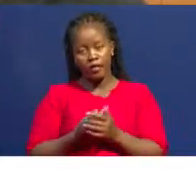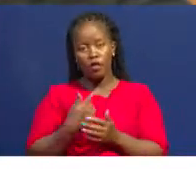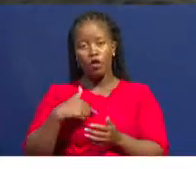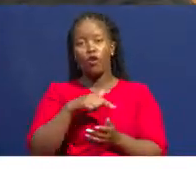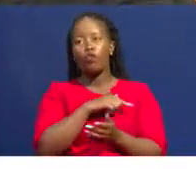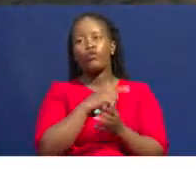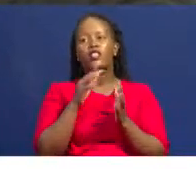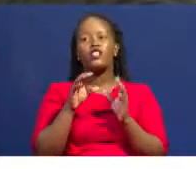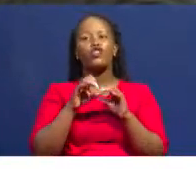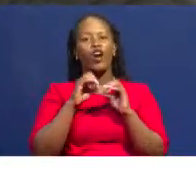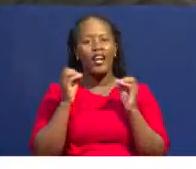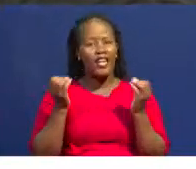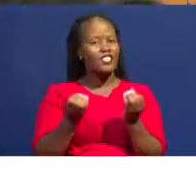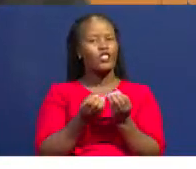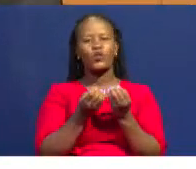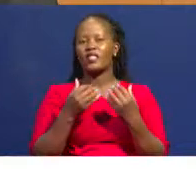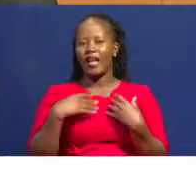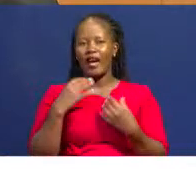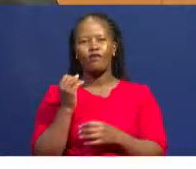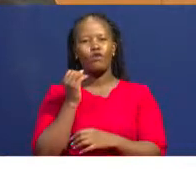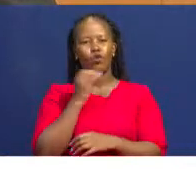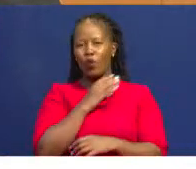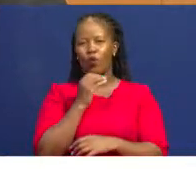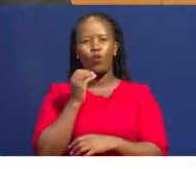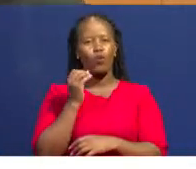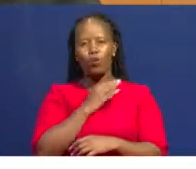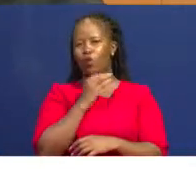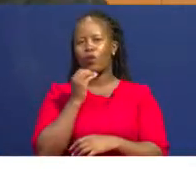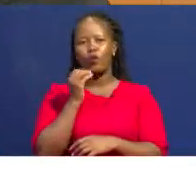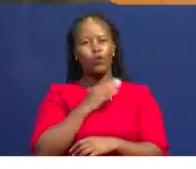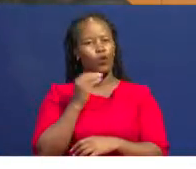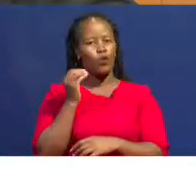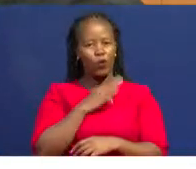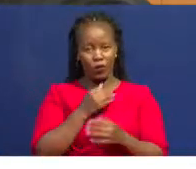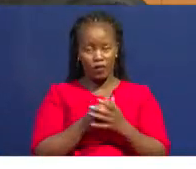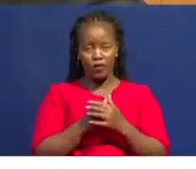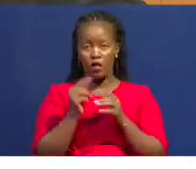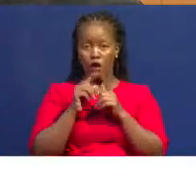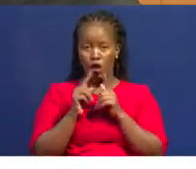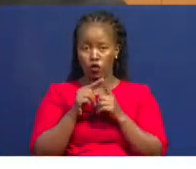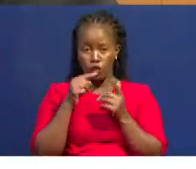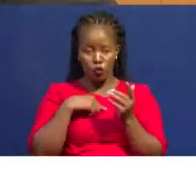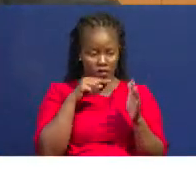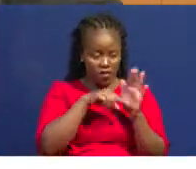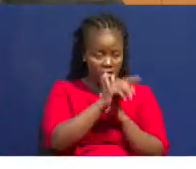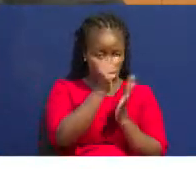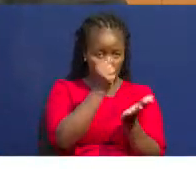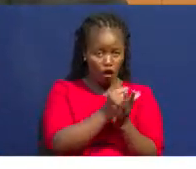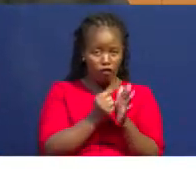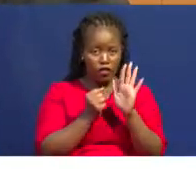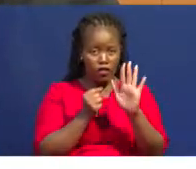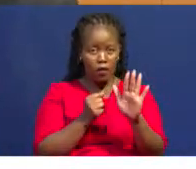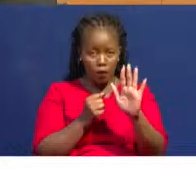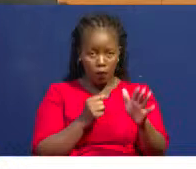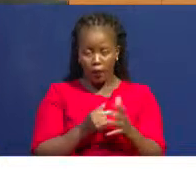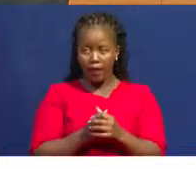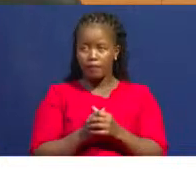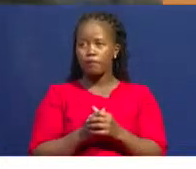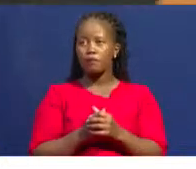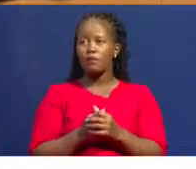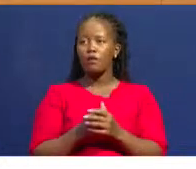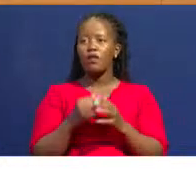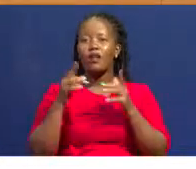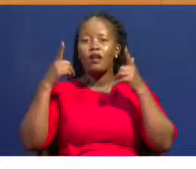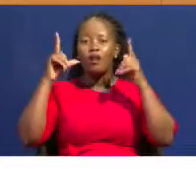been even in his office, and I gave him an example of a vehicle. My own lorry is at home, and